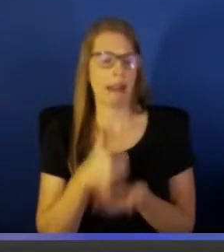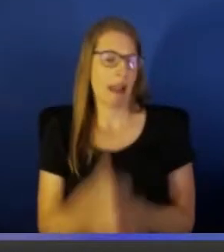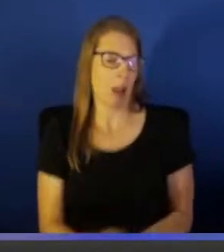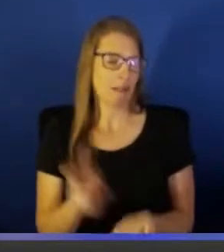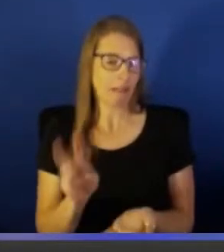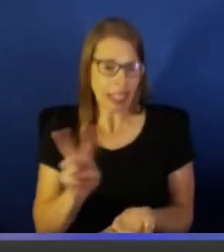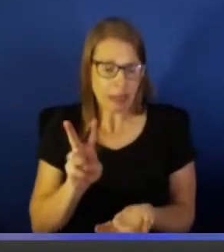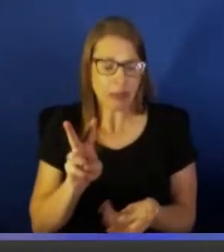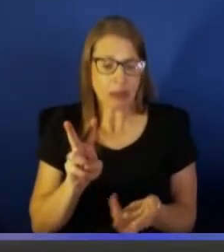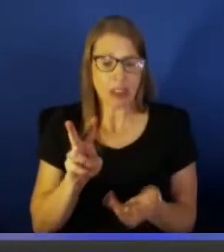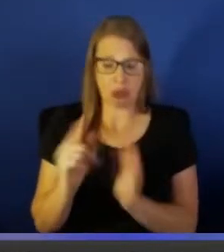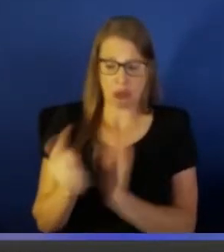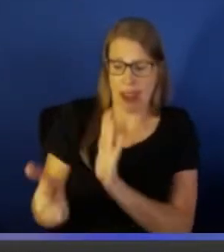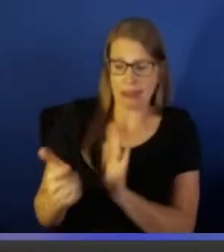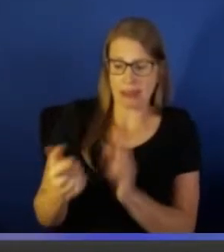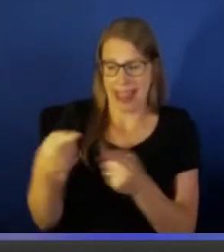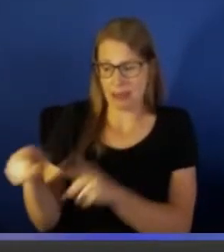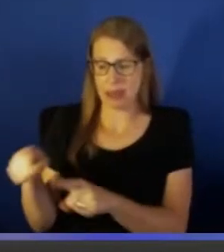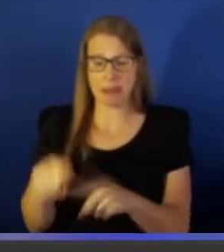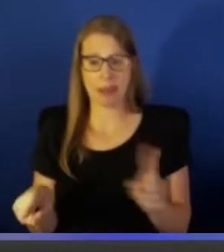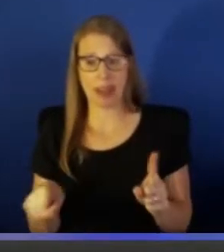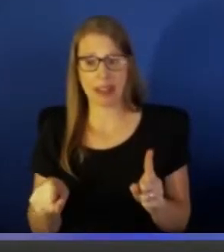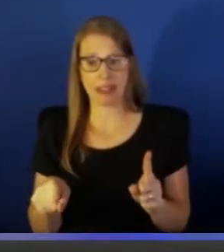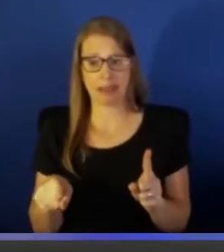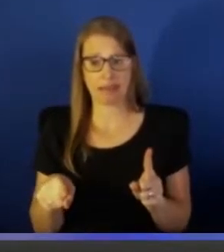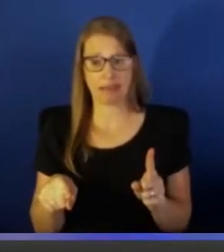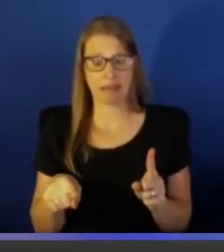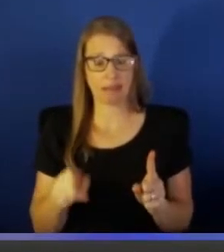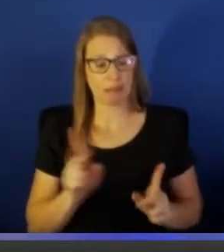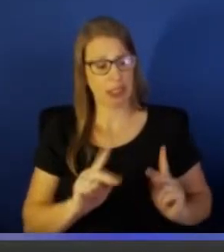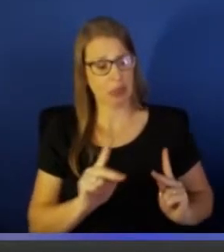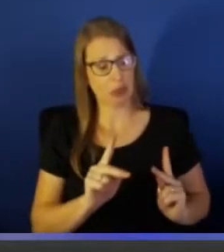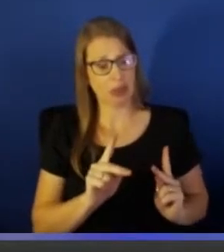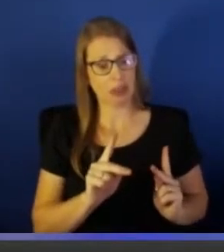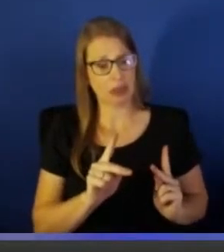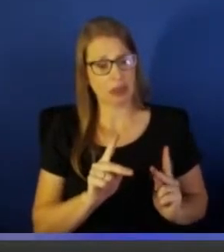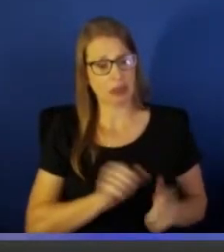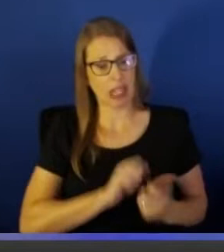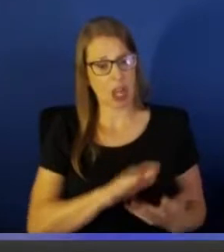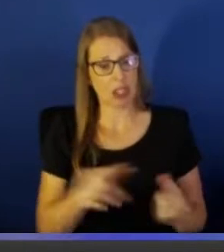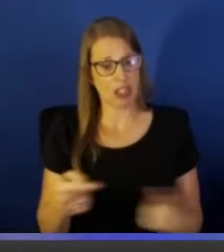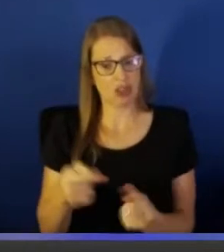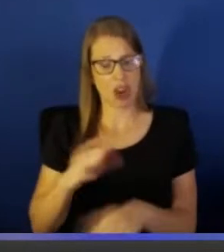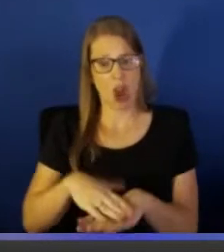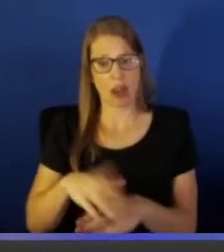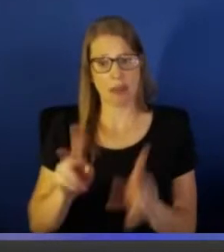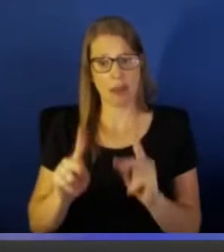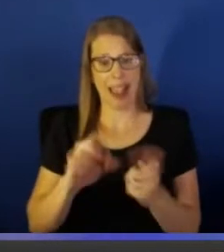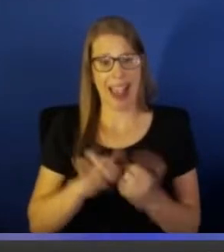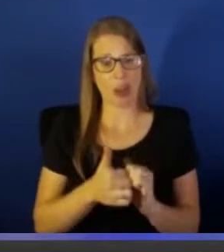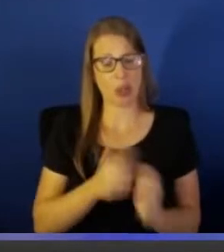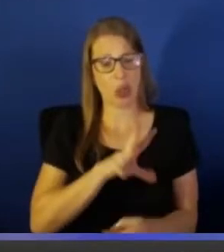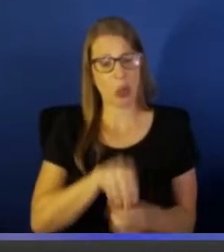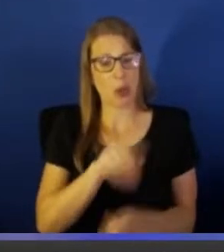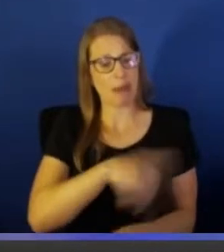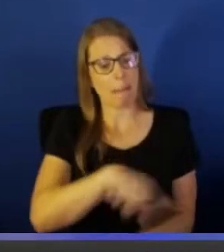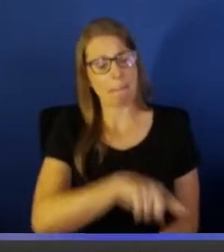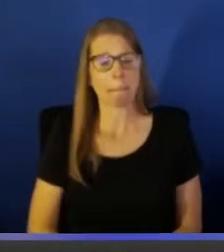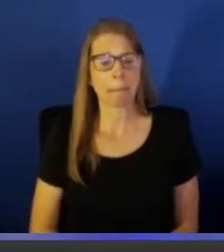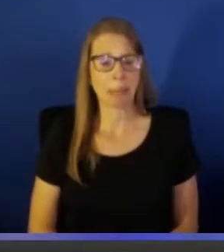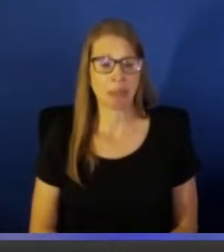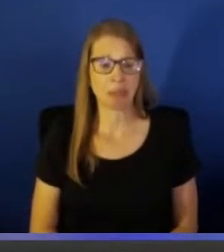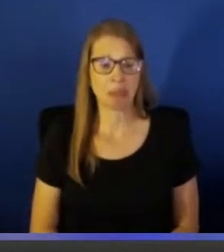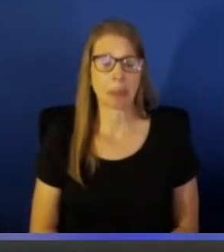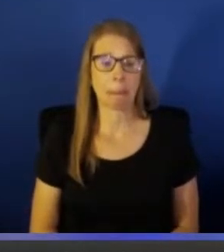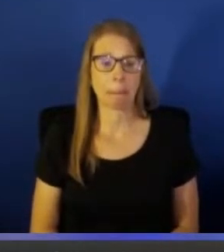but the people who inflict these injuries and the trauma on folks? How do we bring them into the fold? Yeah, I think there's been a